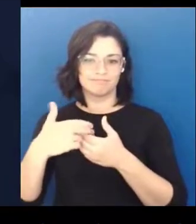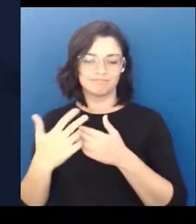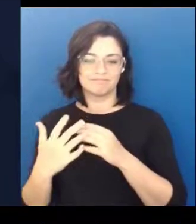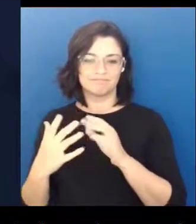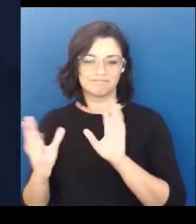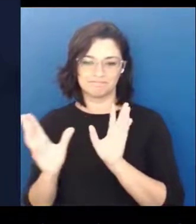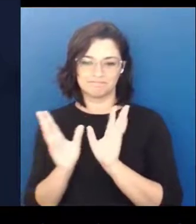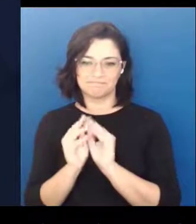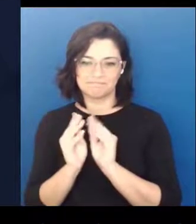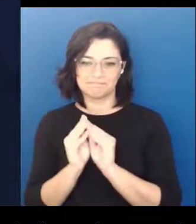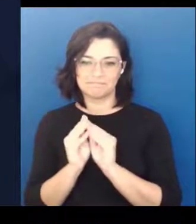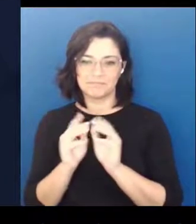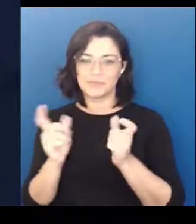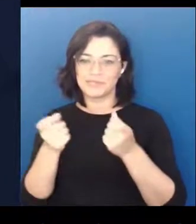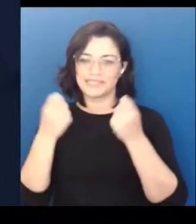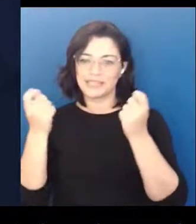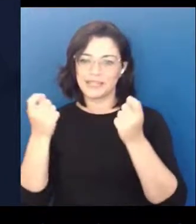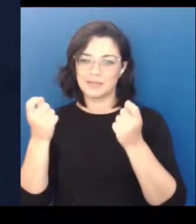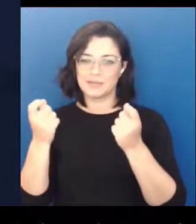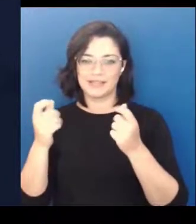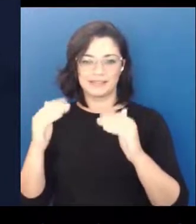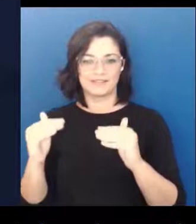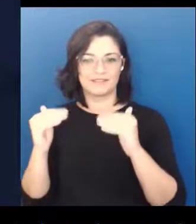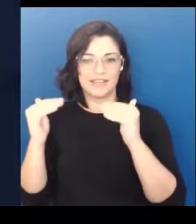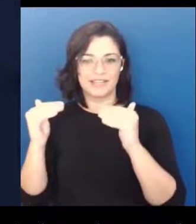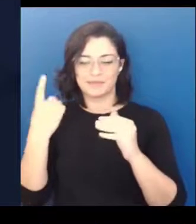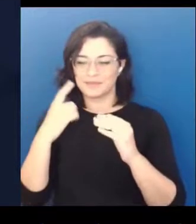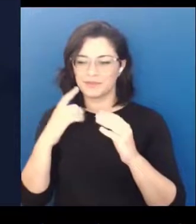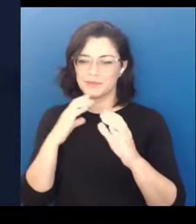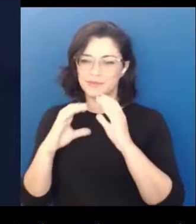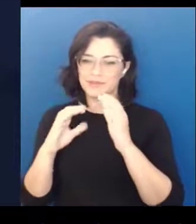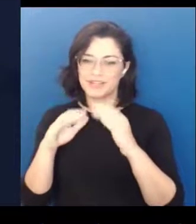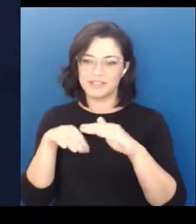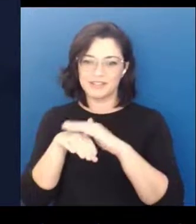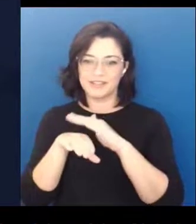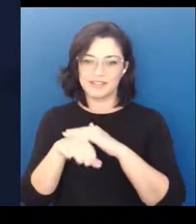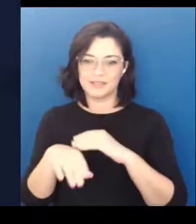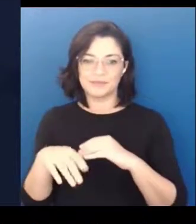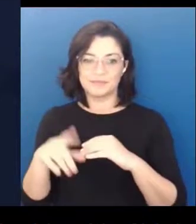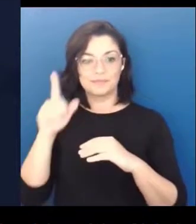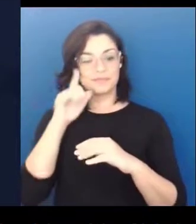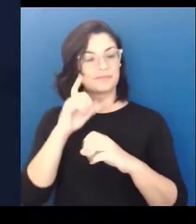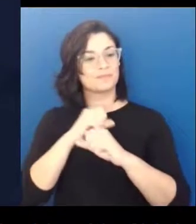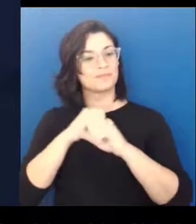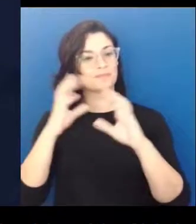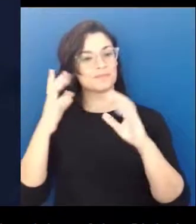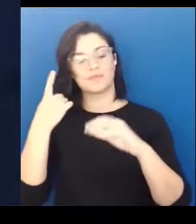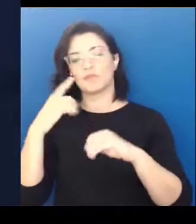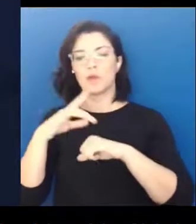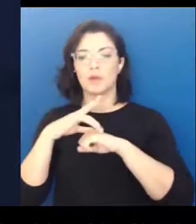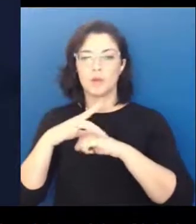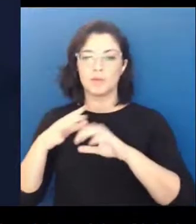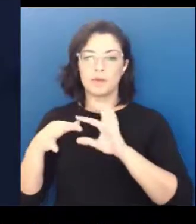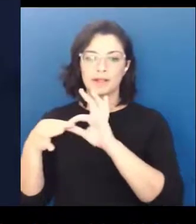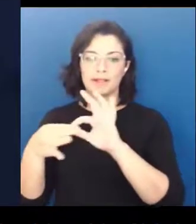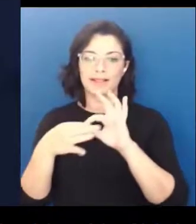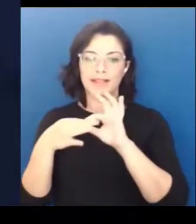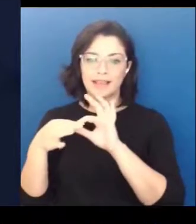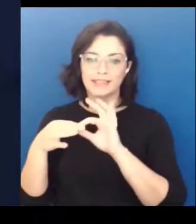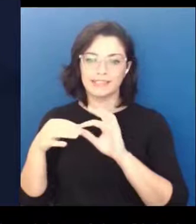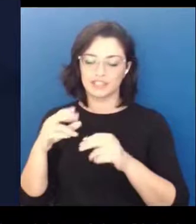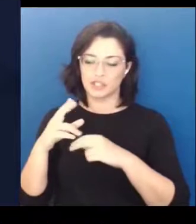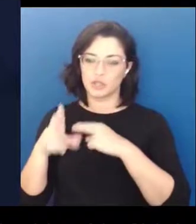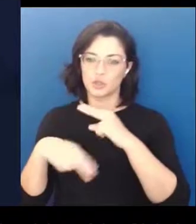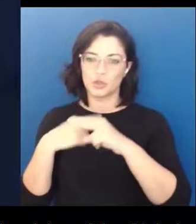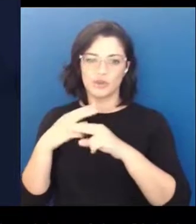communication access. The vision of the Global Alliance is universal accessibility to the spoken word via all forms